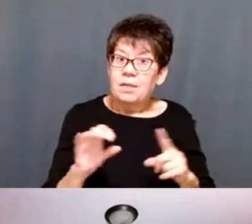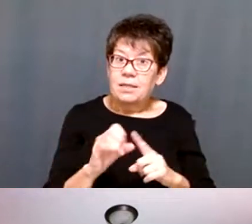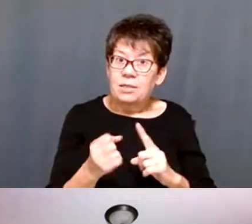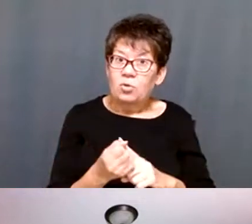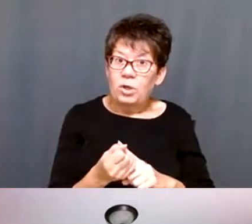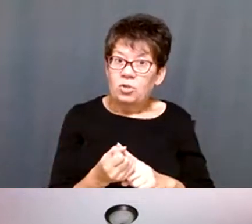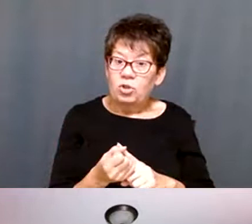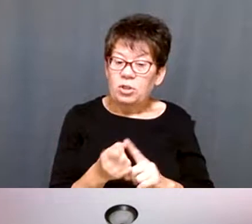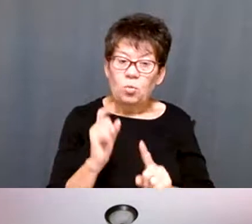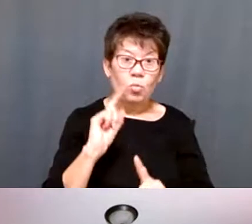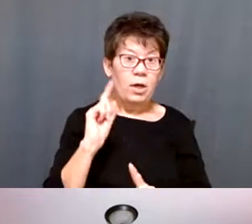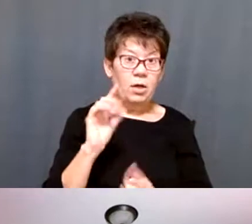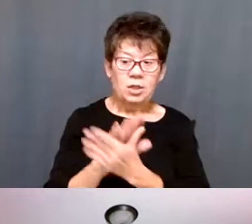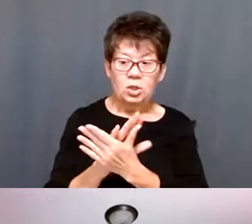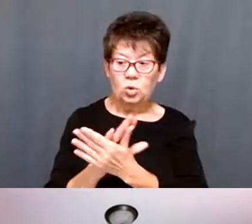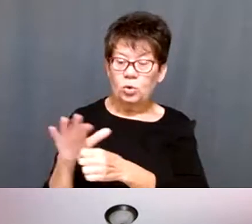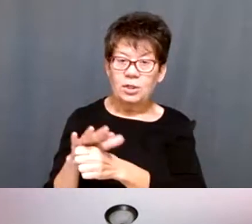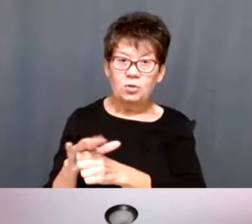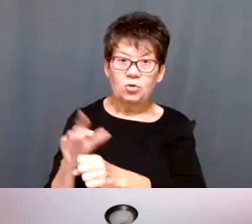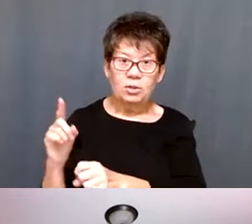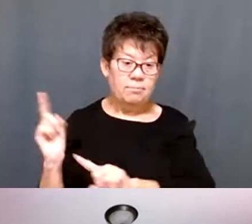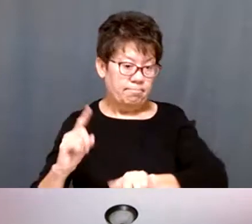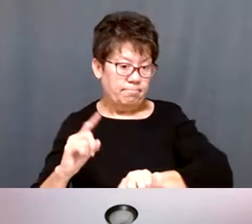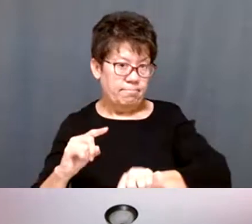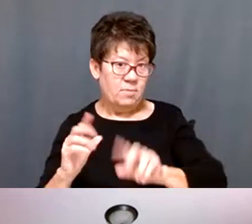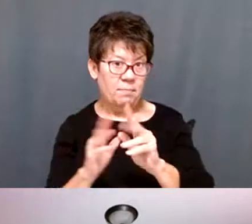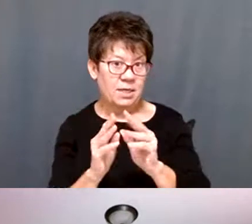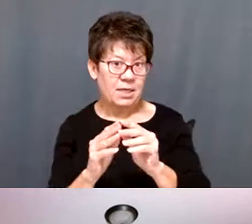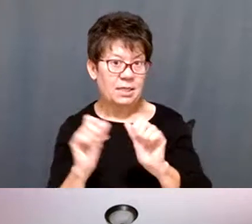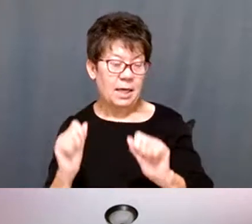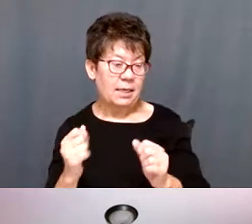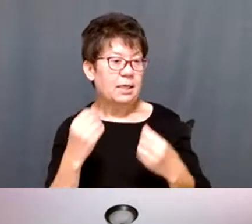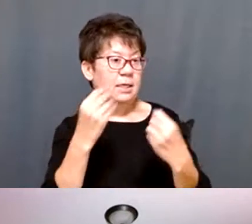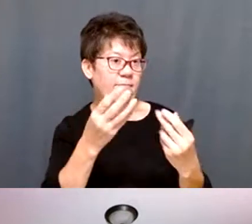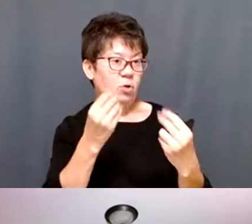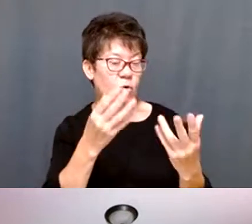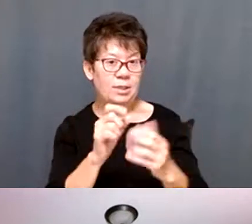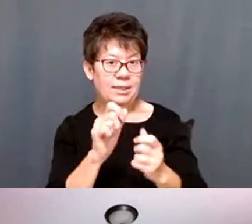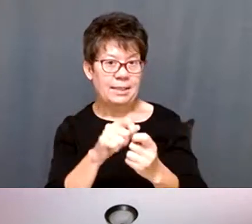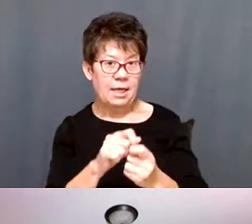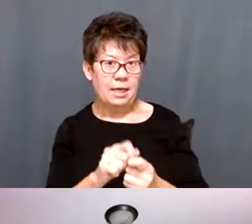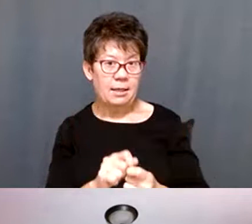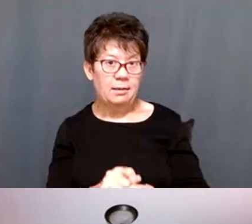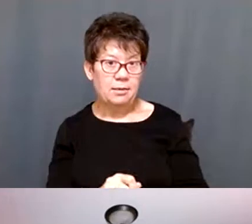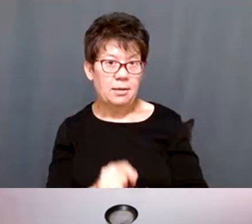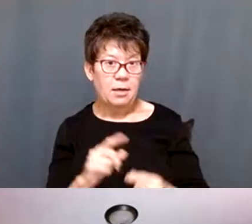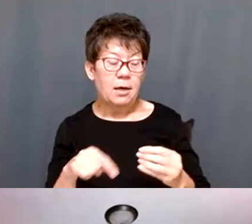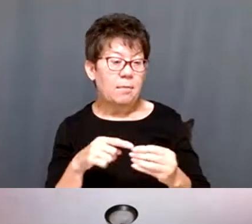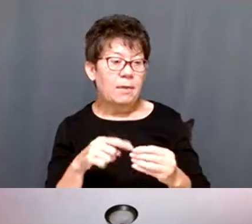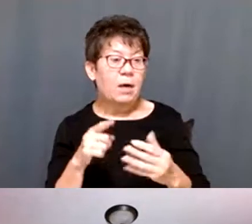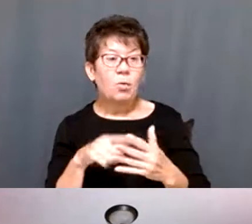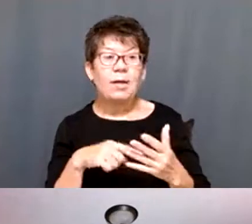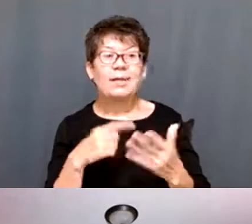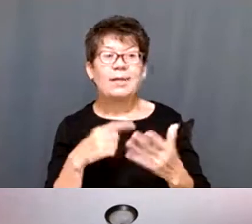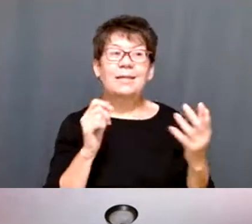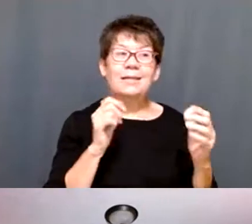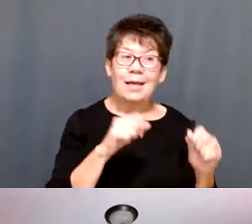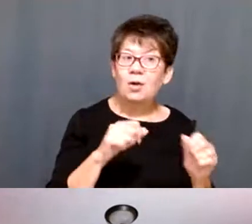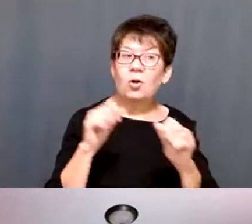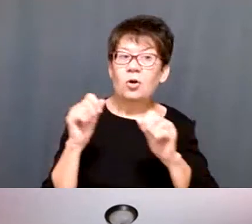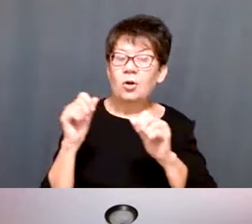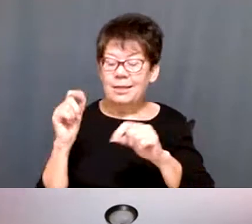where the school district has been at the meetings all along and is able to give you some detailed information about what may or may not happen